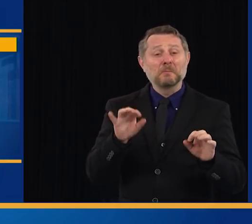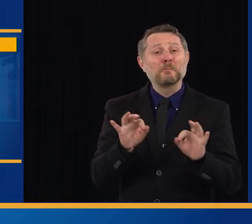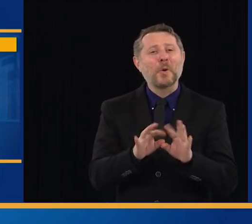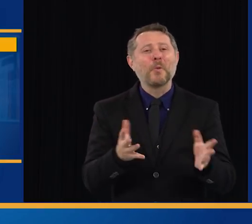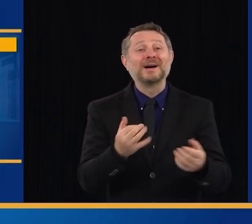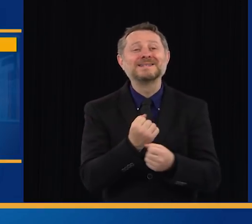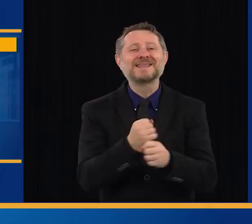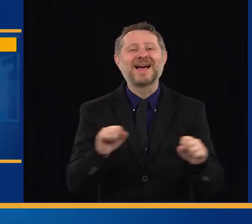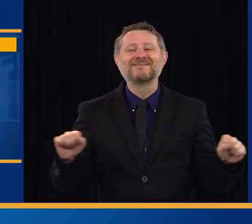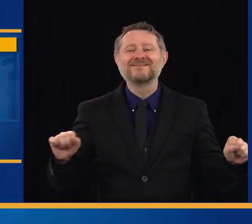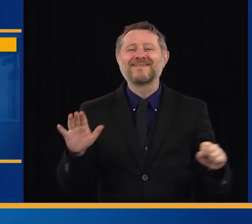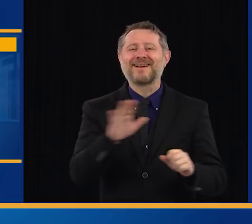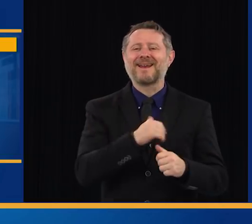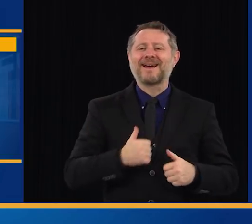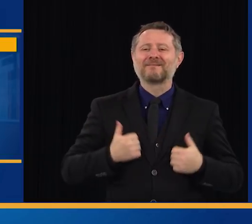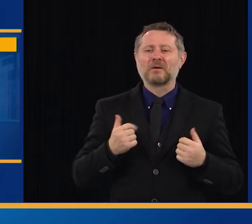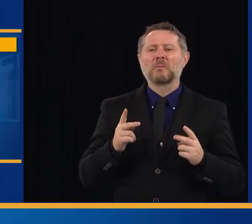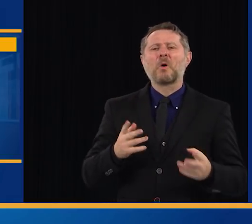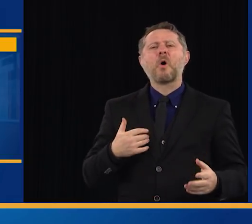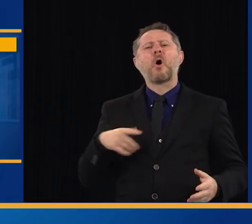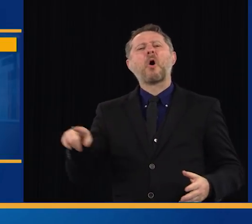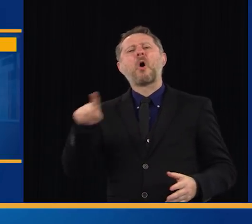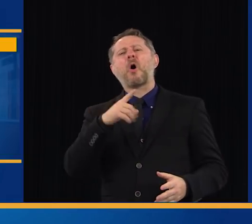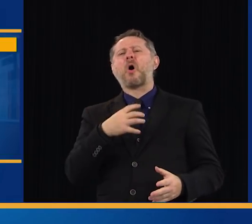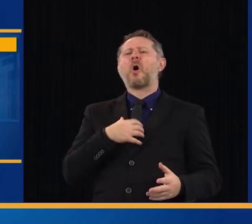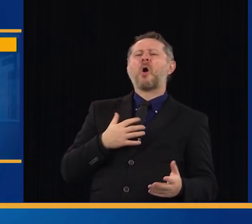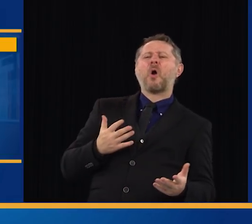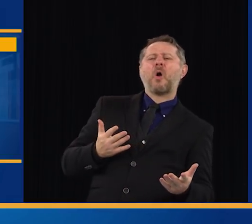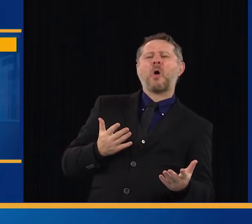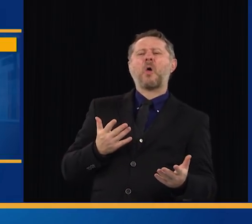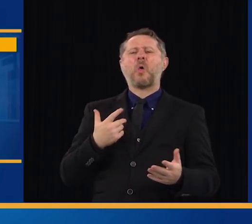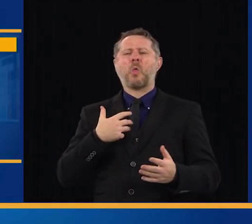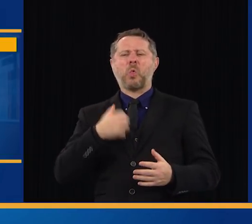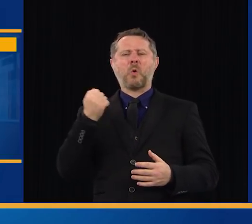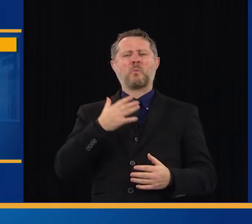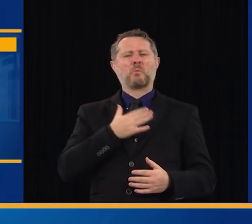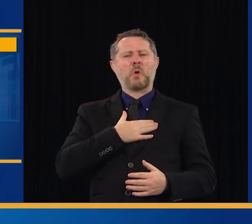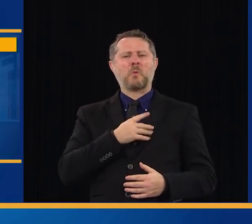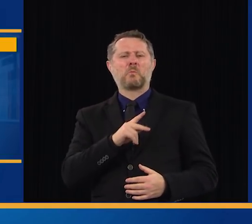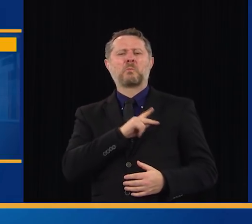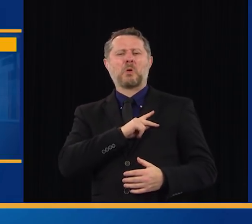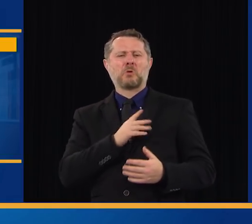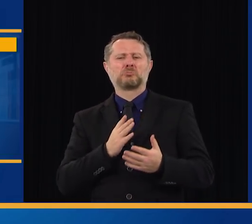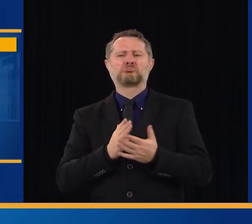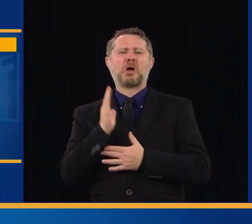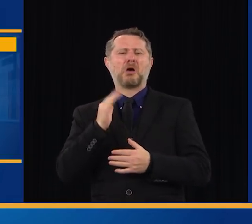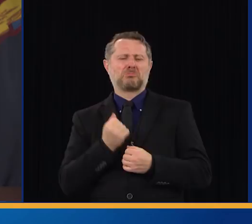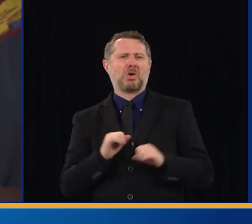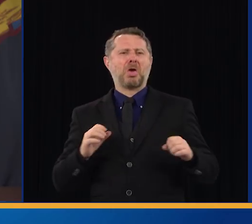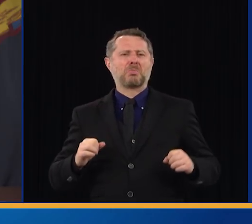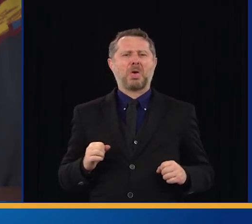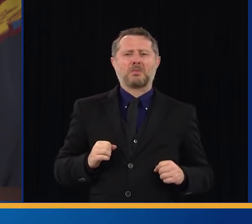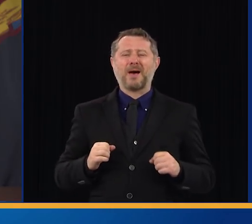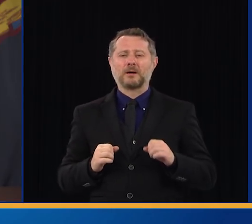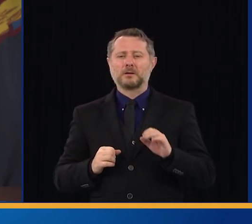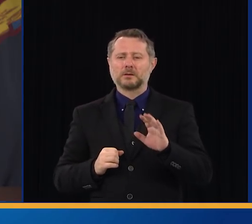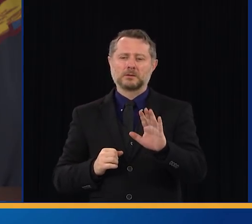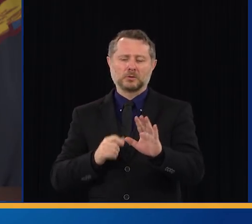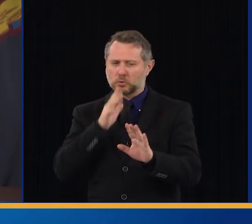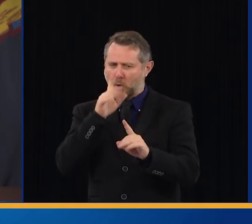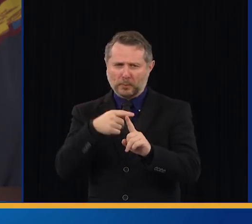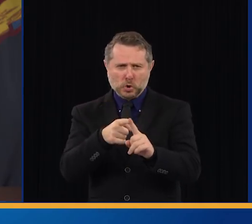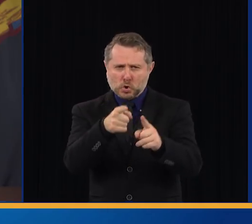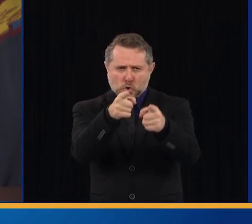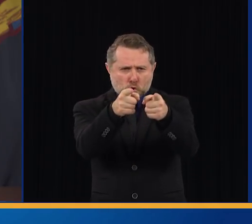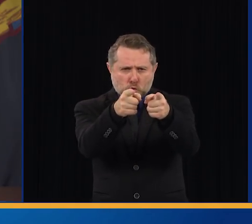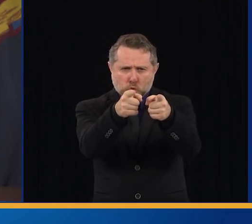people say it's a personal intrusion on them, but again, remember, it's not just about you, right? I have rights